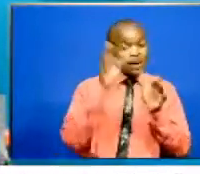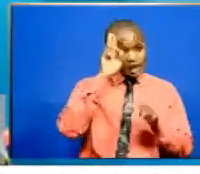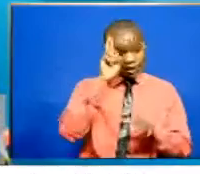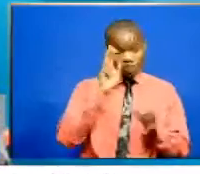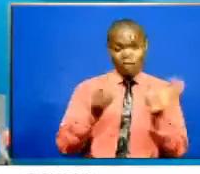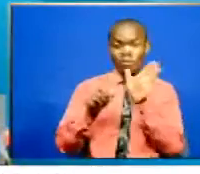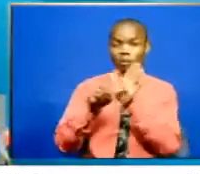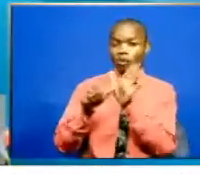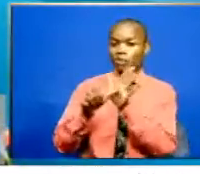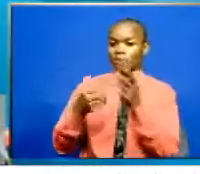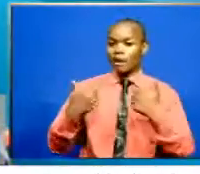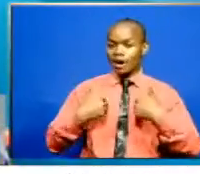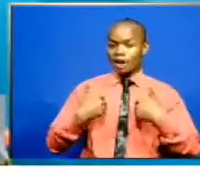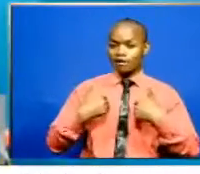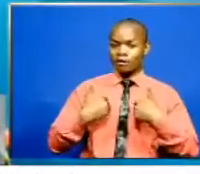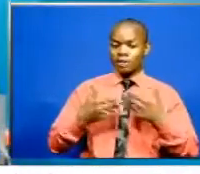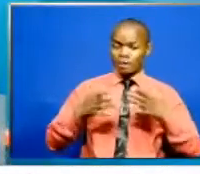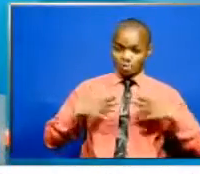Nations Environment Assembly